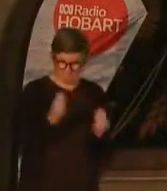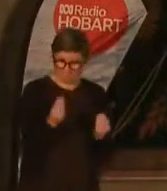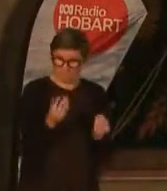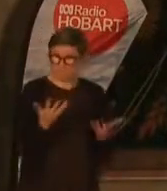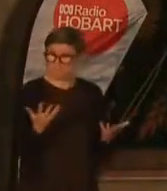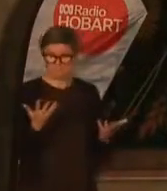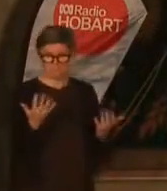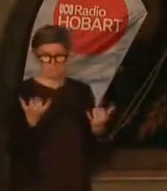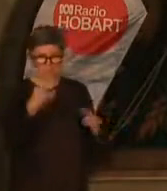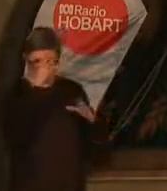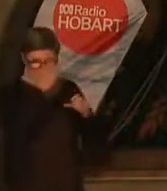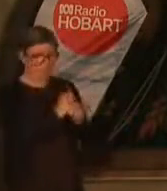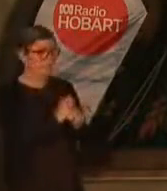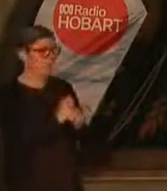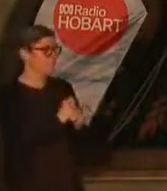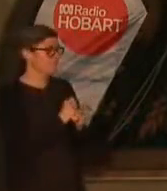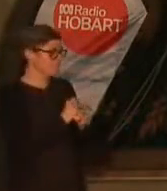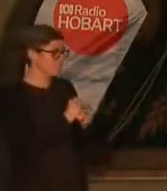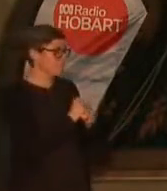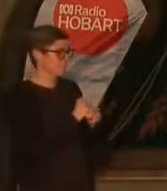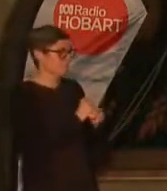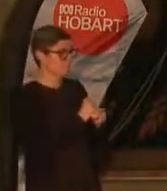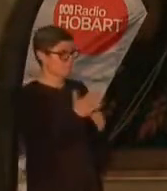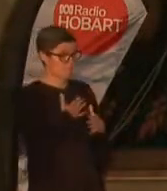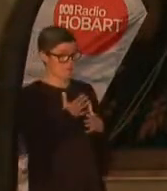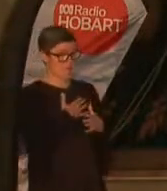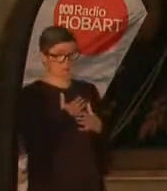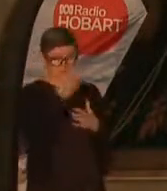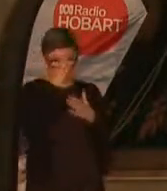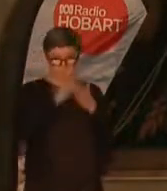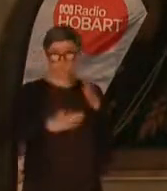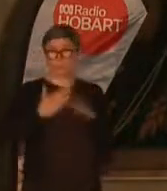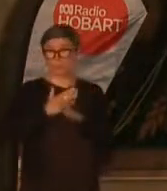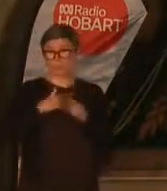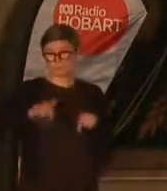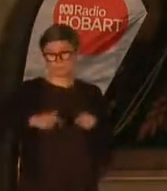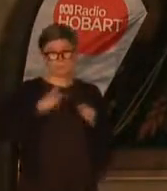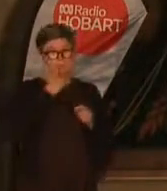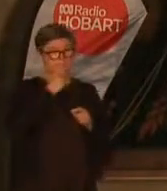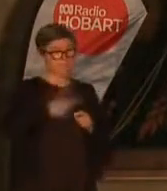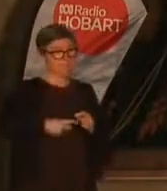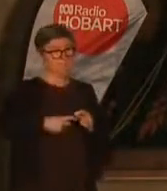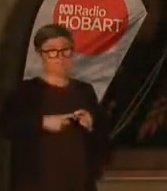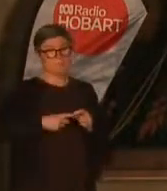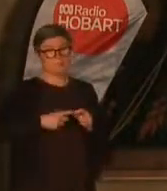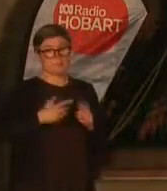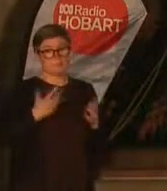But those, you know, surprisingly, and my experience of working here at the museum,